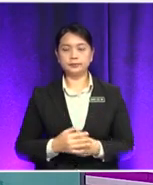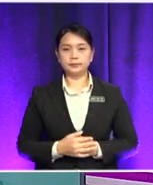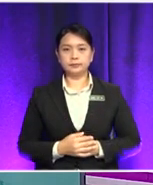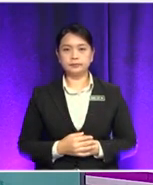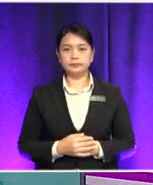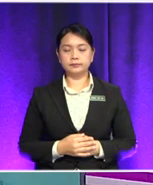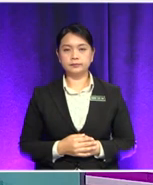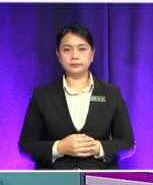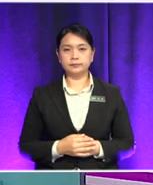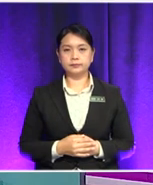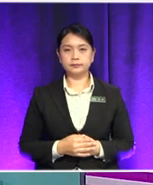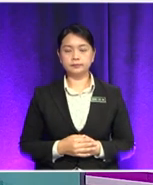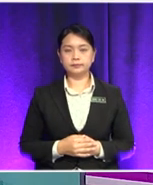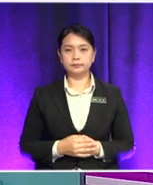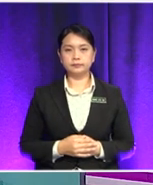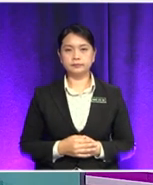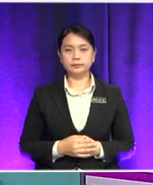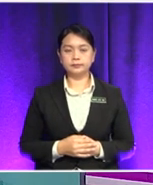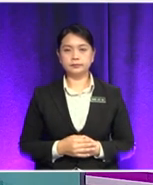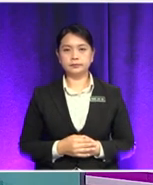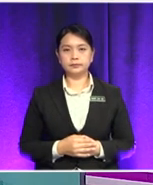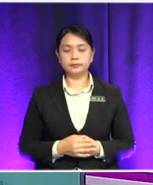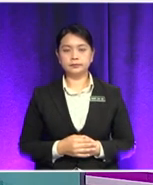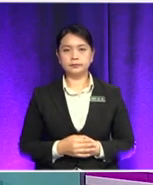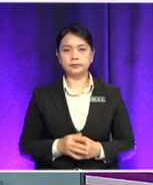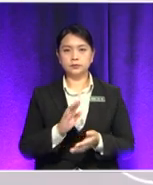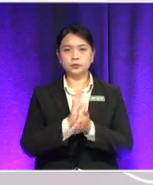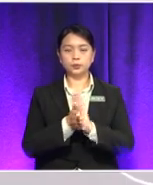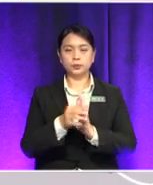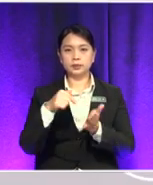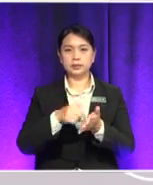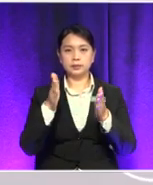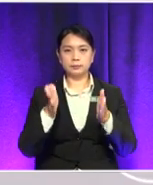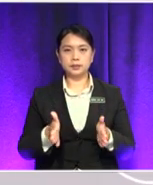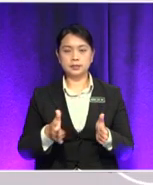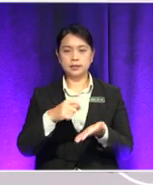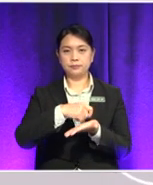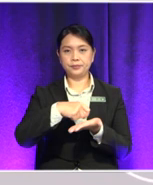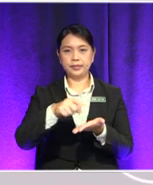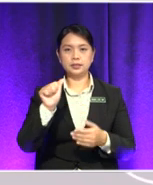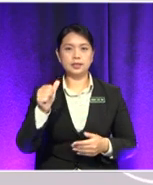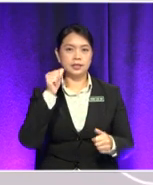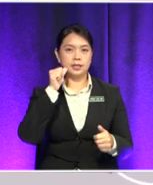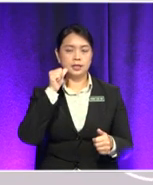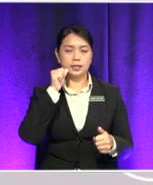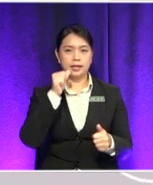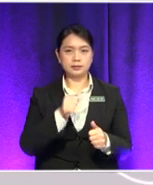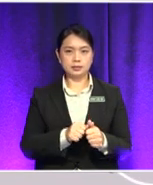continuation of the article. So this person write a letter